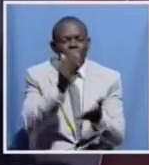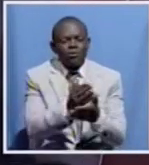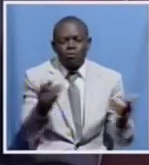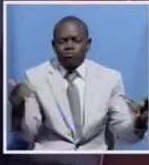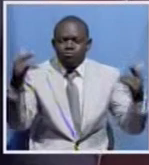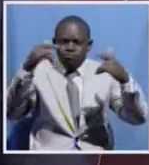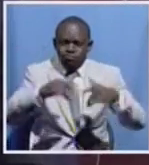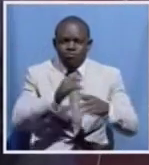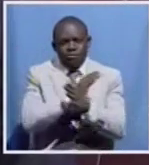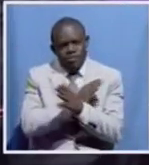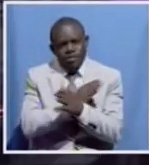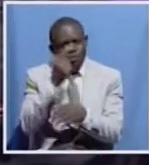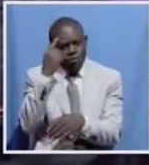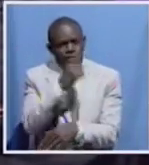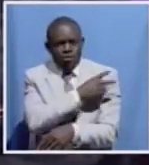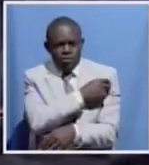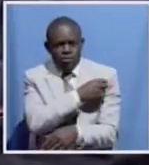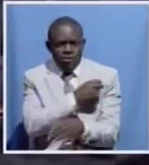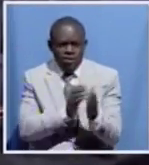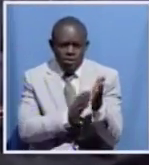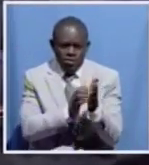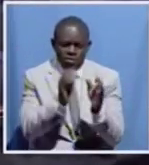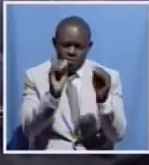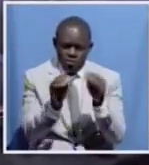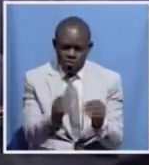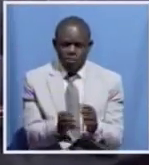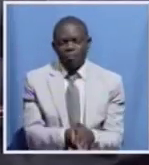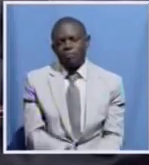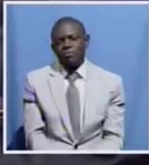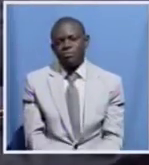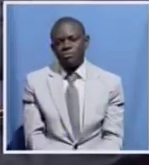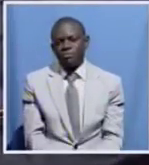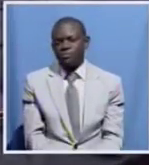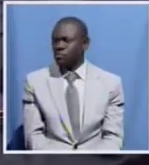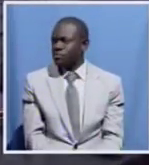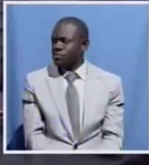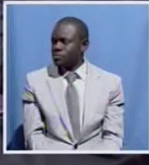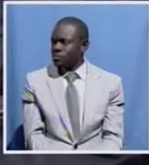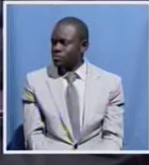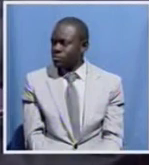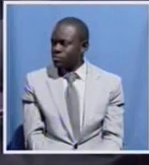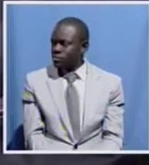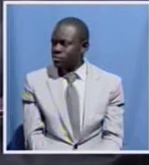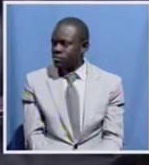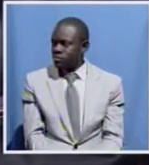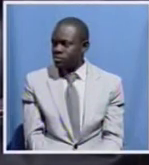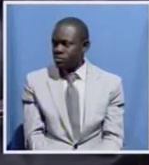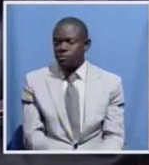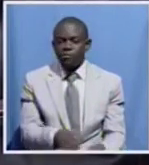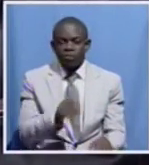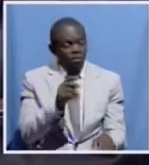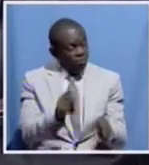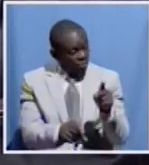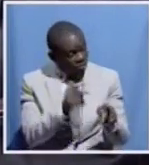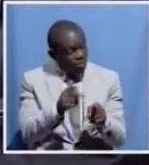government-to-government financing pays for itself. Others would argue that this still is a loan. Excuse me, please. And people are against